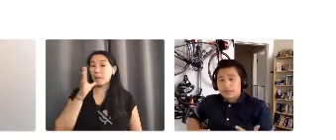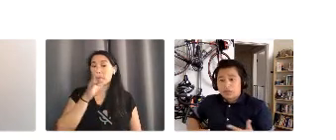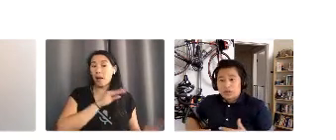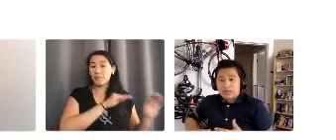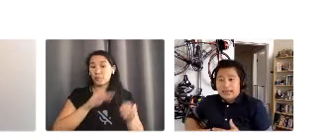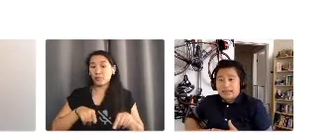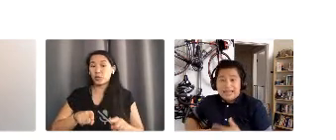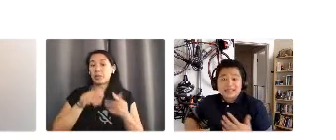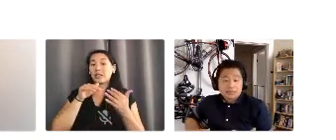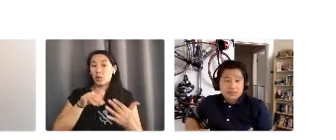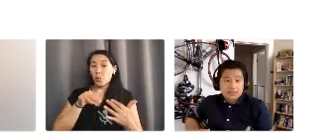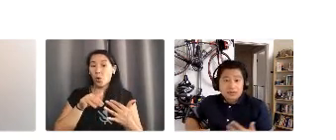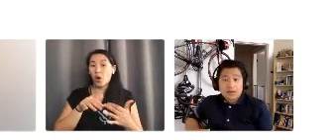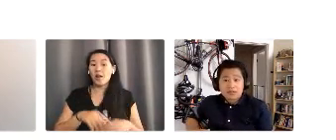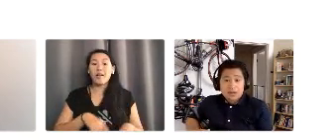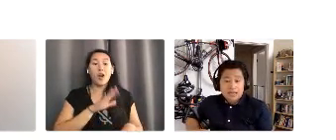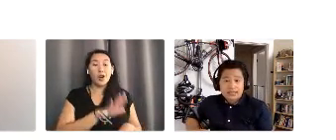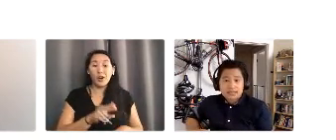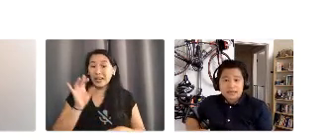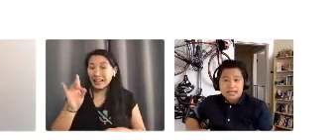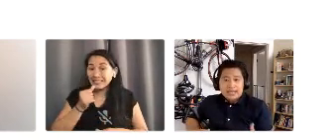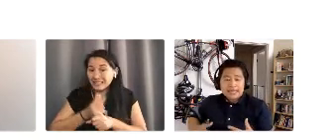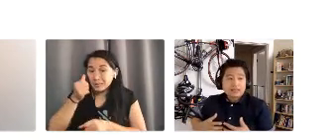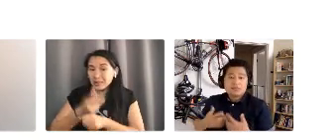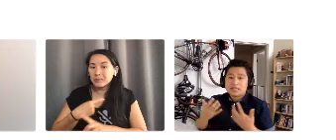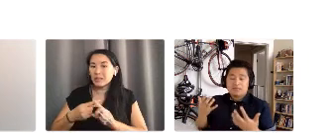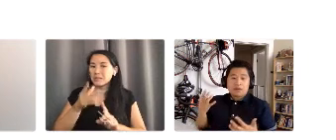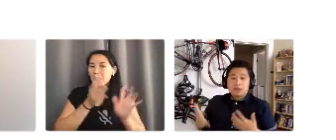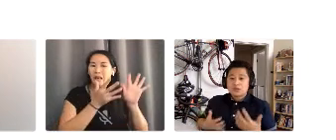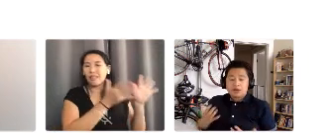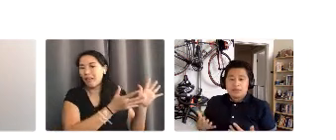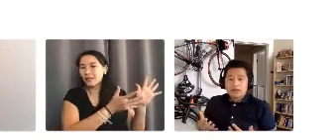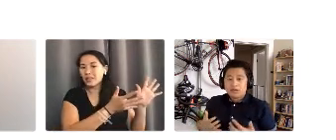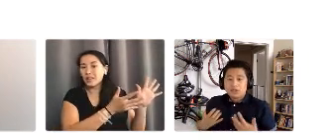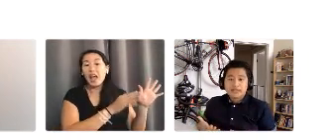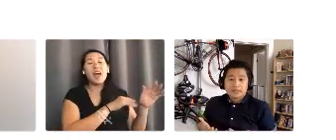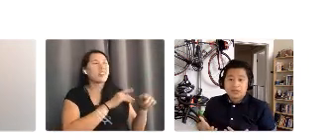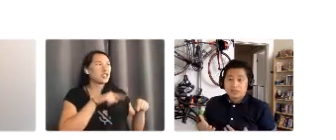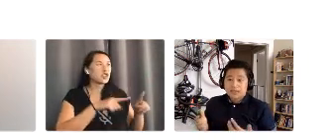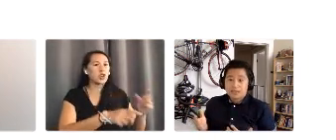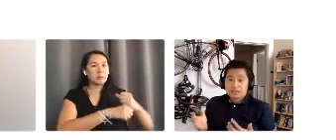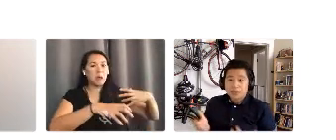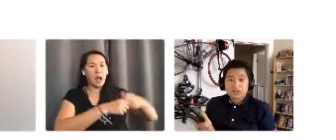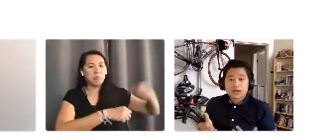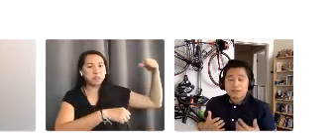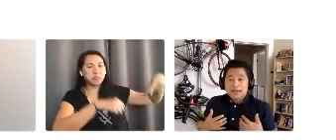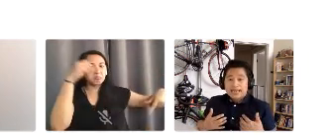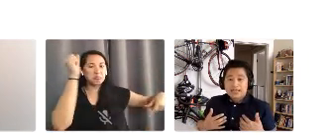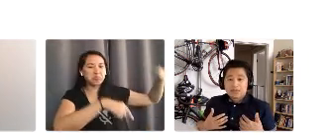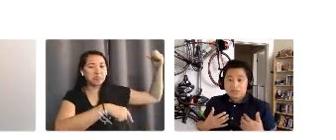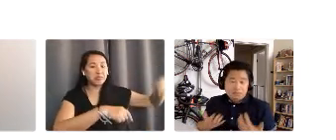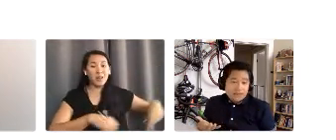war, leaving her 8 siblings and her mother behind. And in the midst of bombs dropping, a US naval ship came, picked her